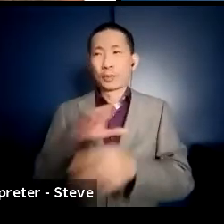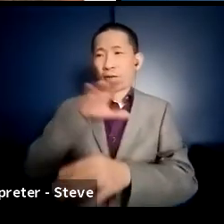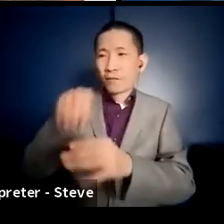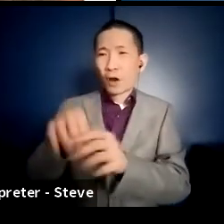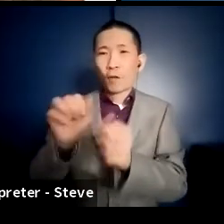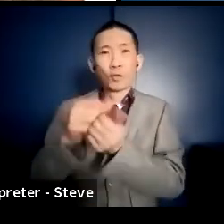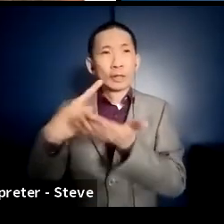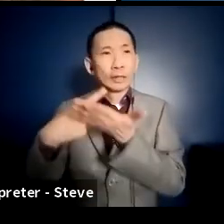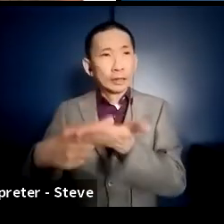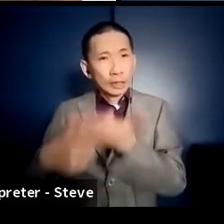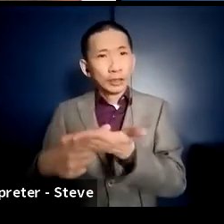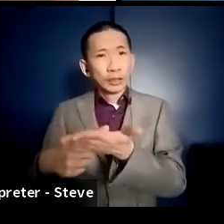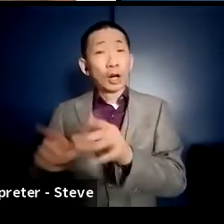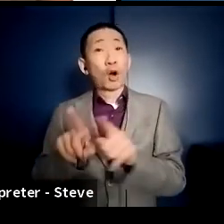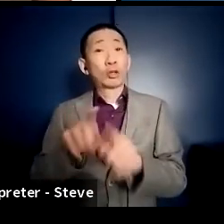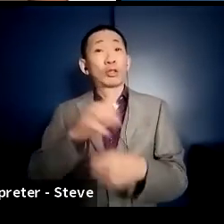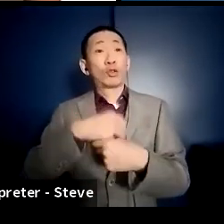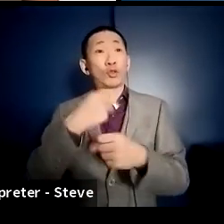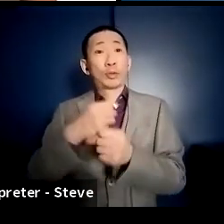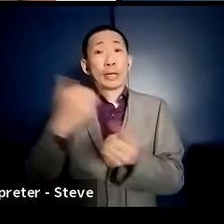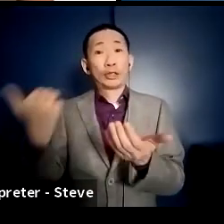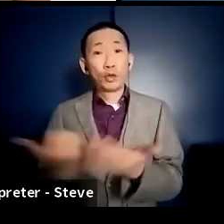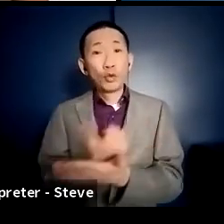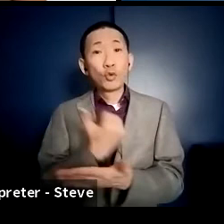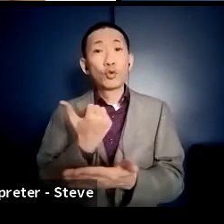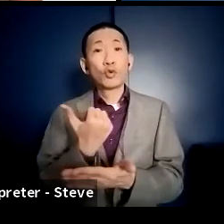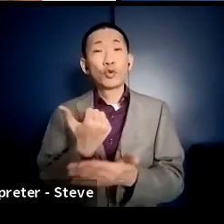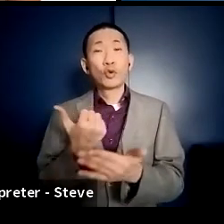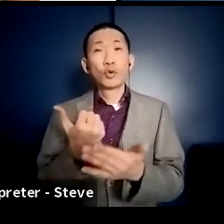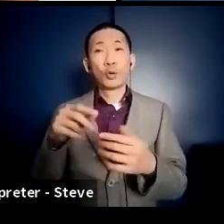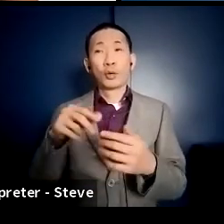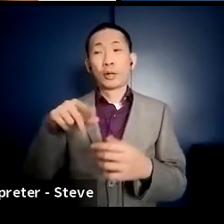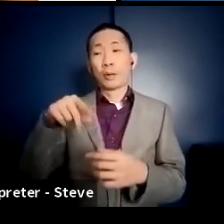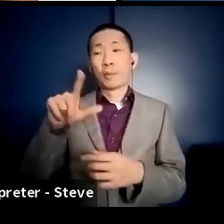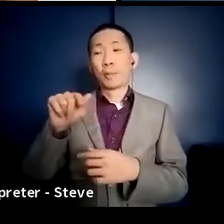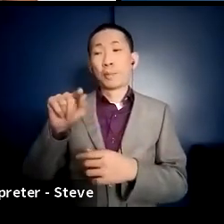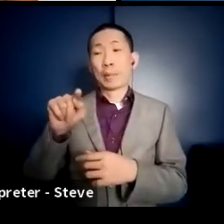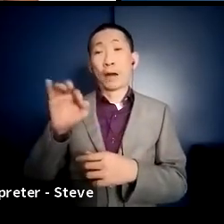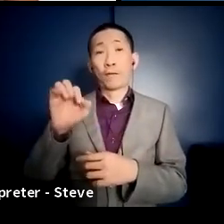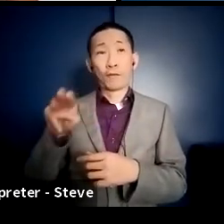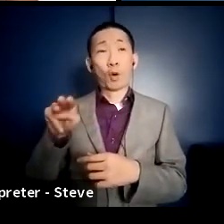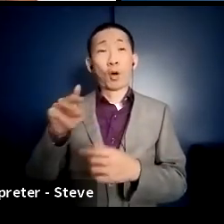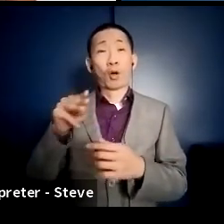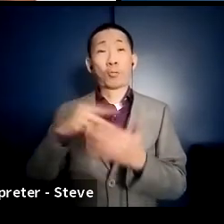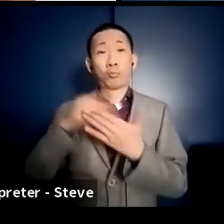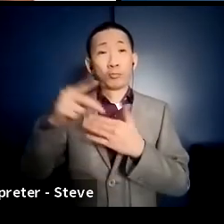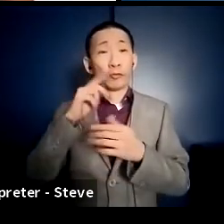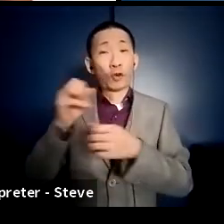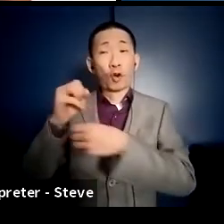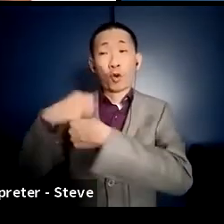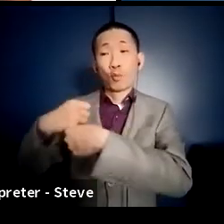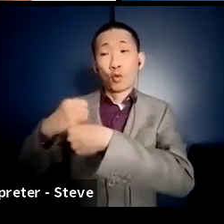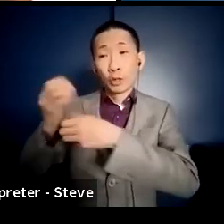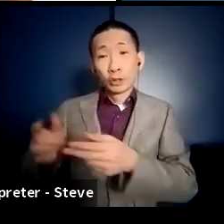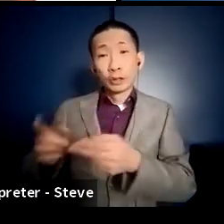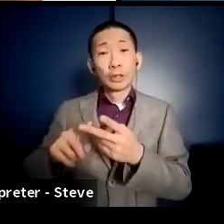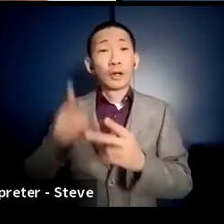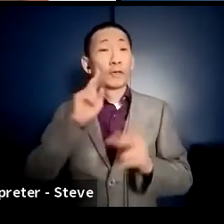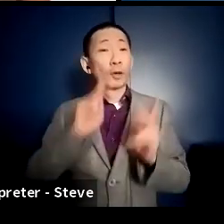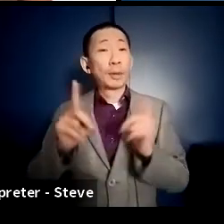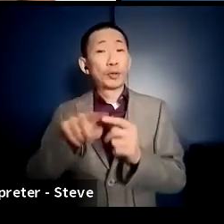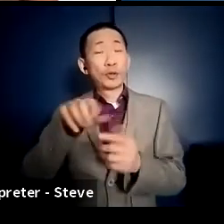it also creates an entirely new platform for producers, for folks to learn about